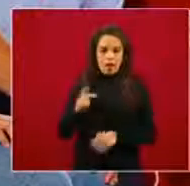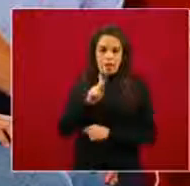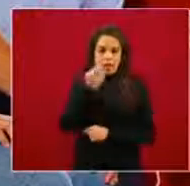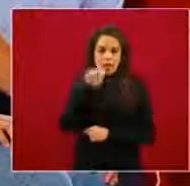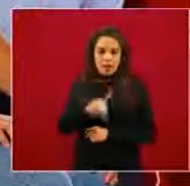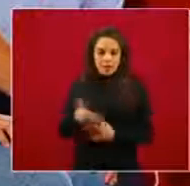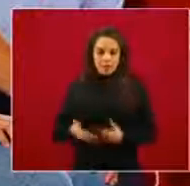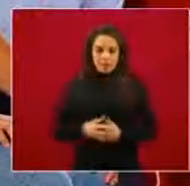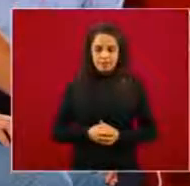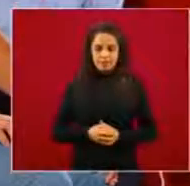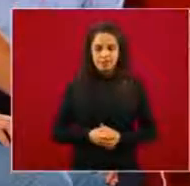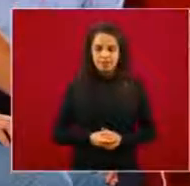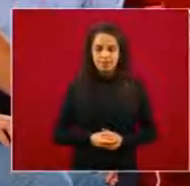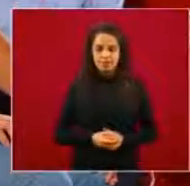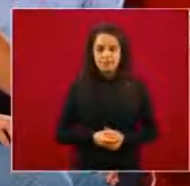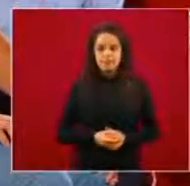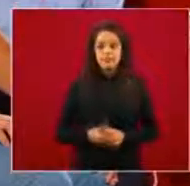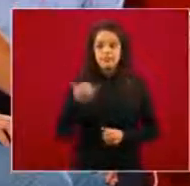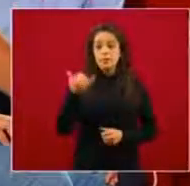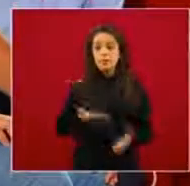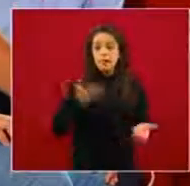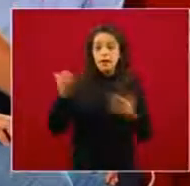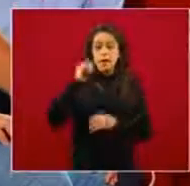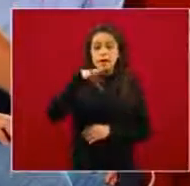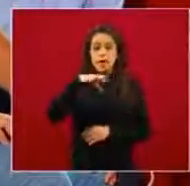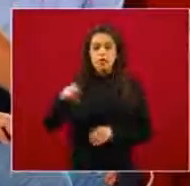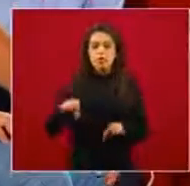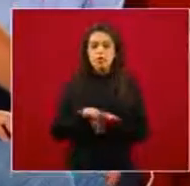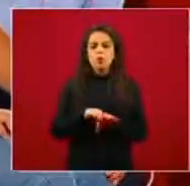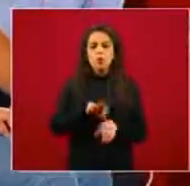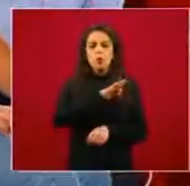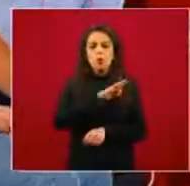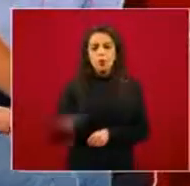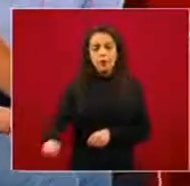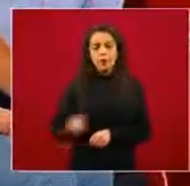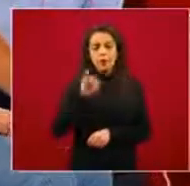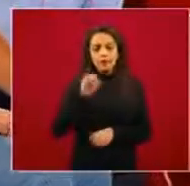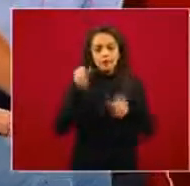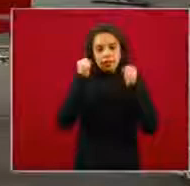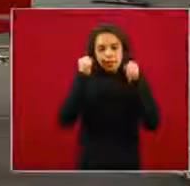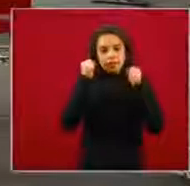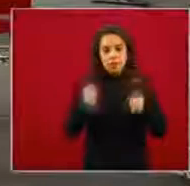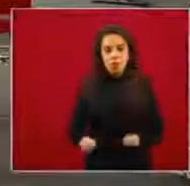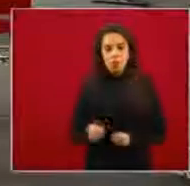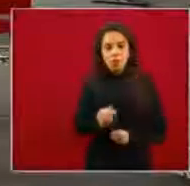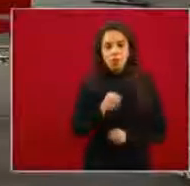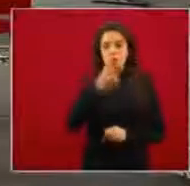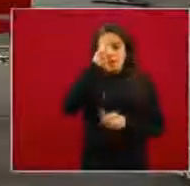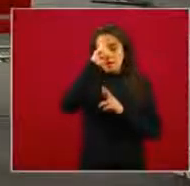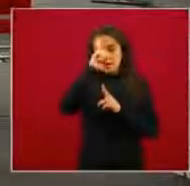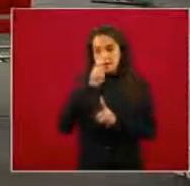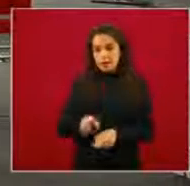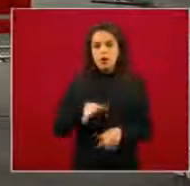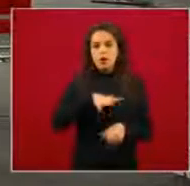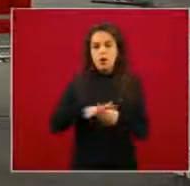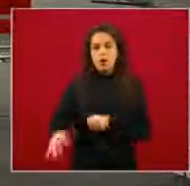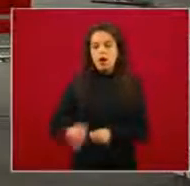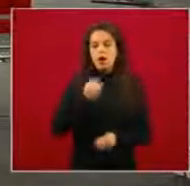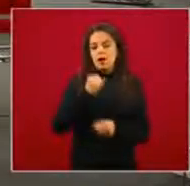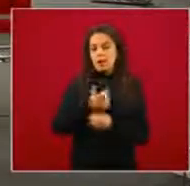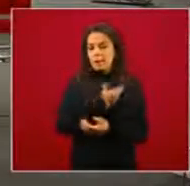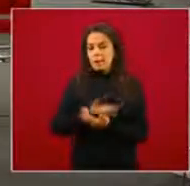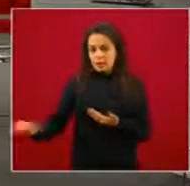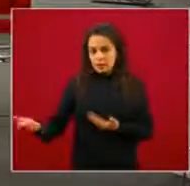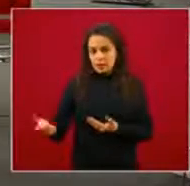you planning from this to happen? And then for IMSS, how can you guarantee that the